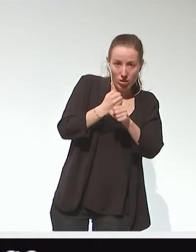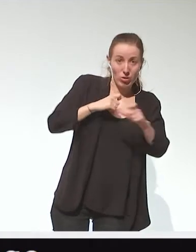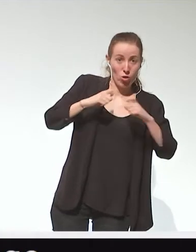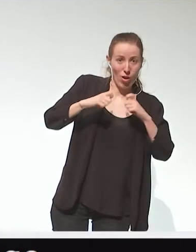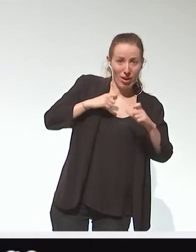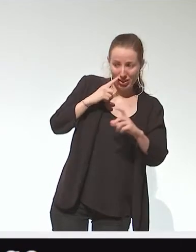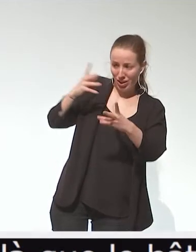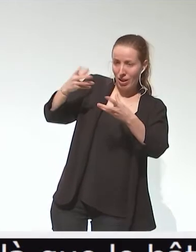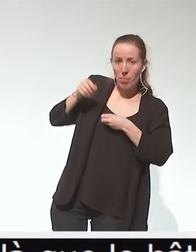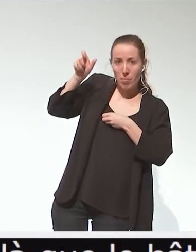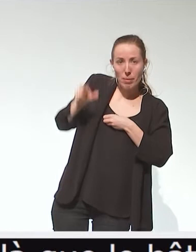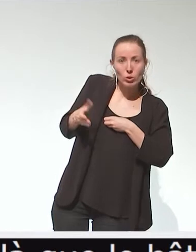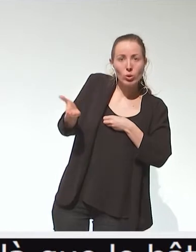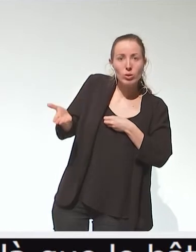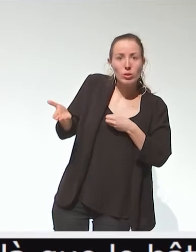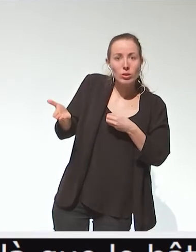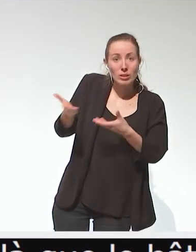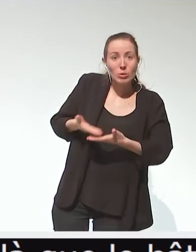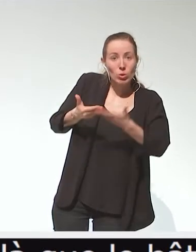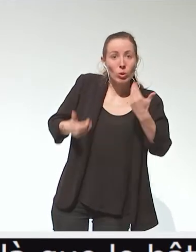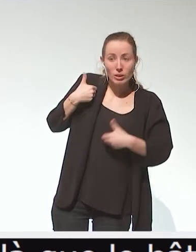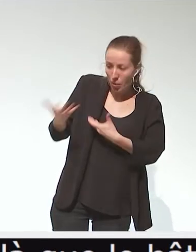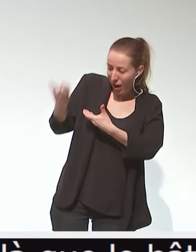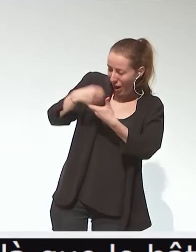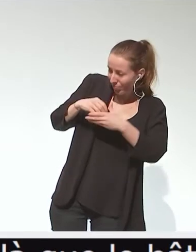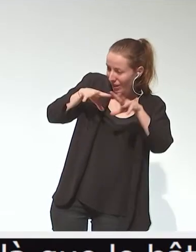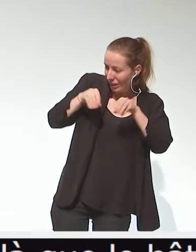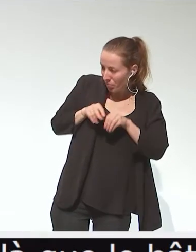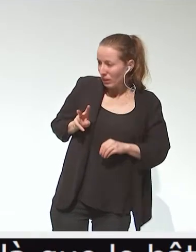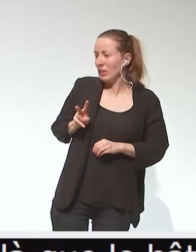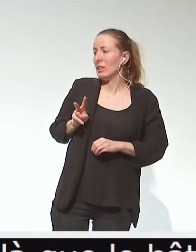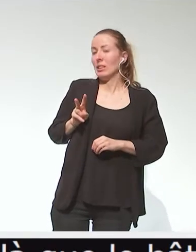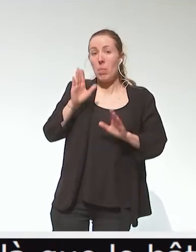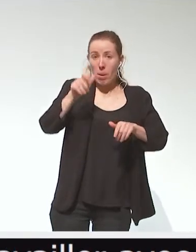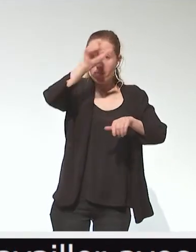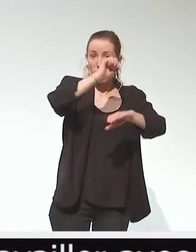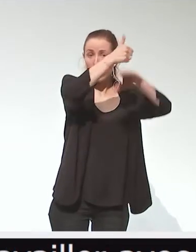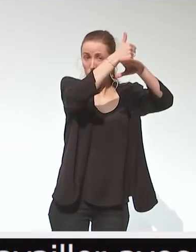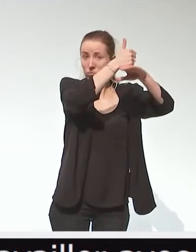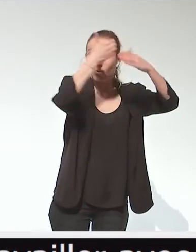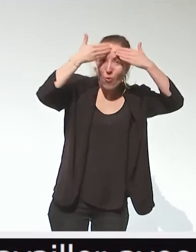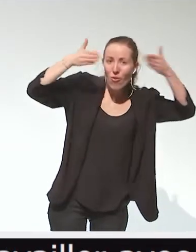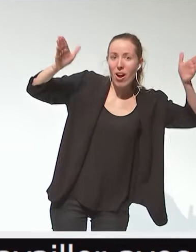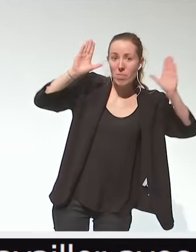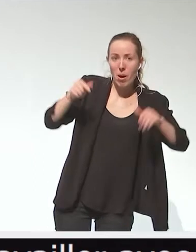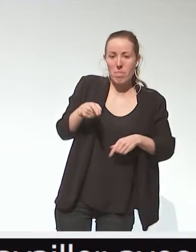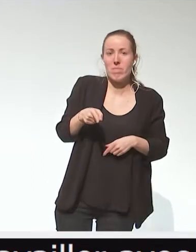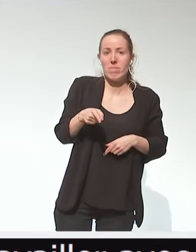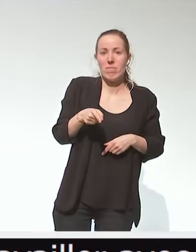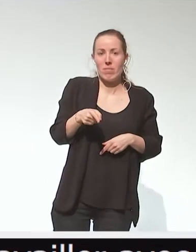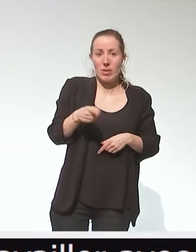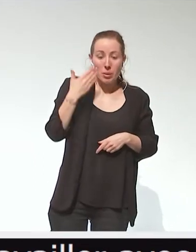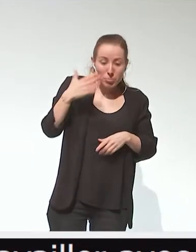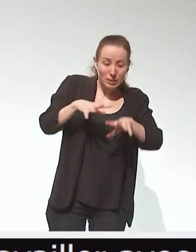disabilities, we cannot create a good inclusion process because of the colleagues who are